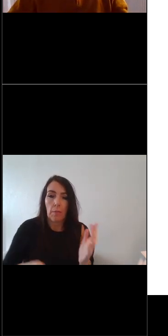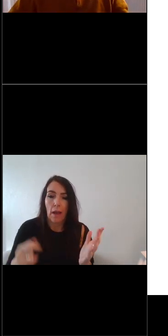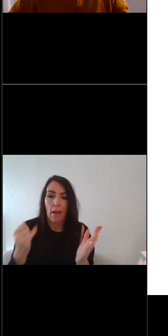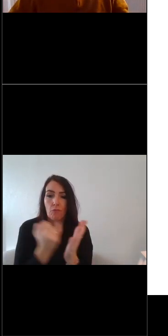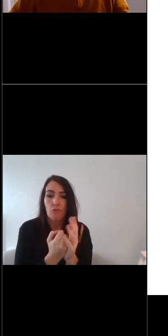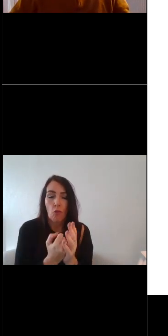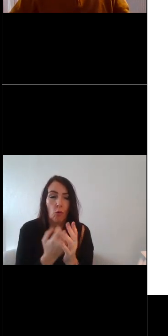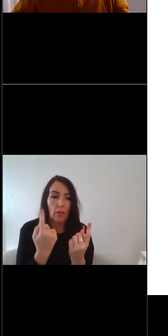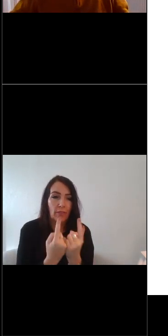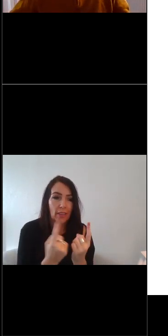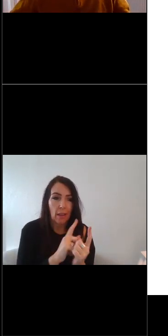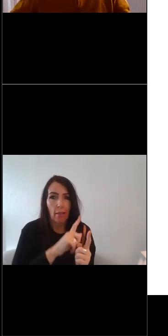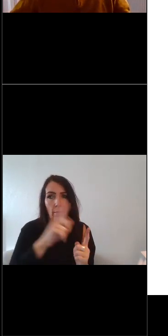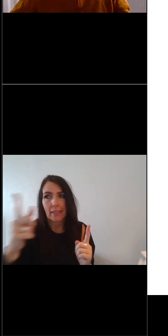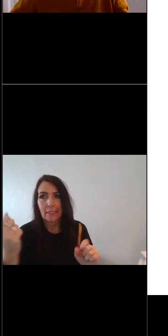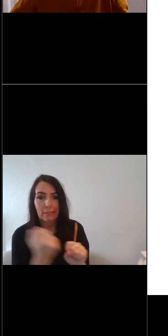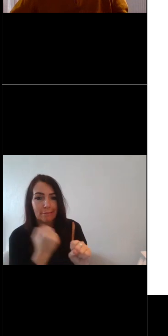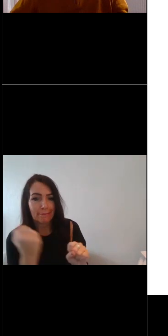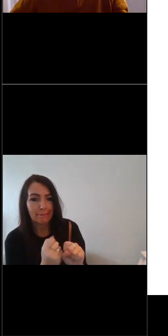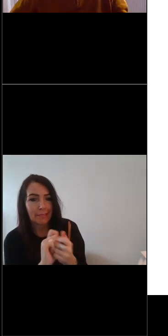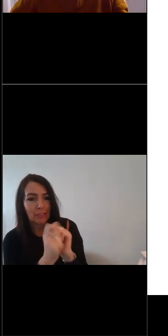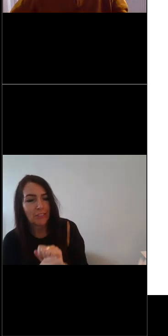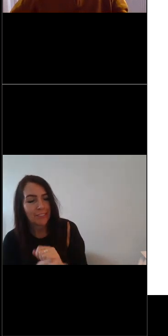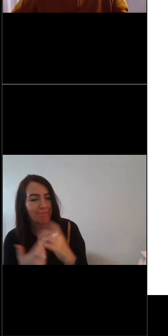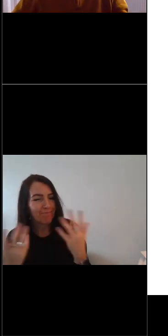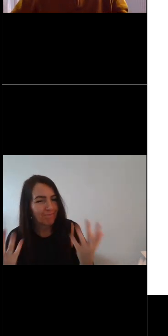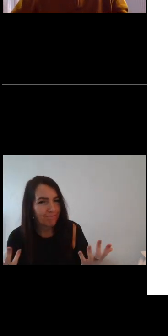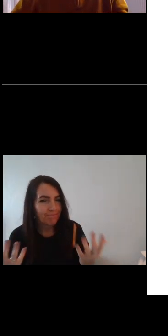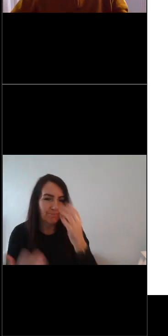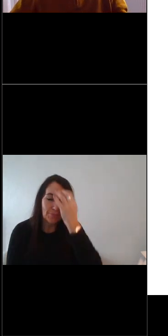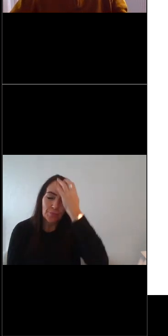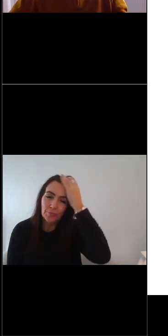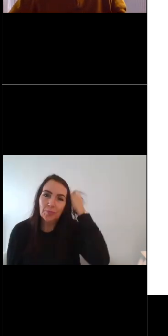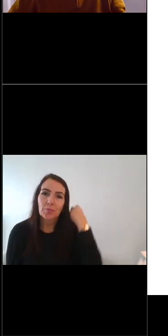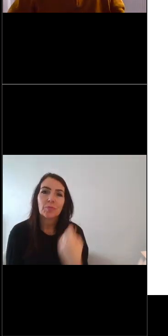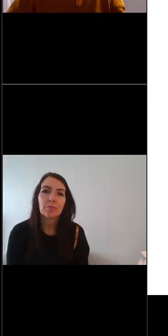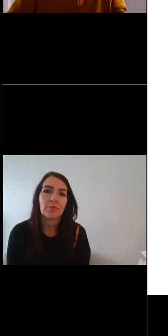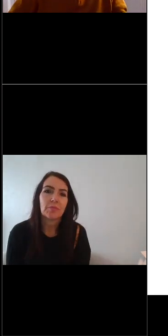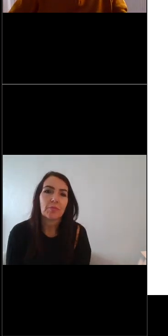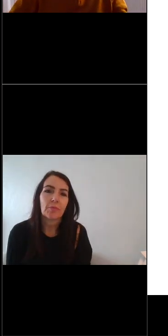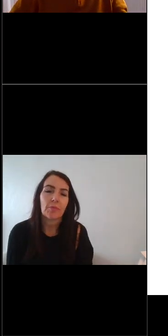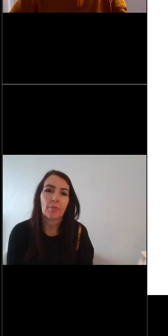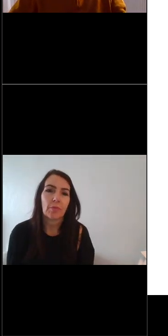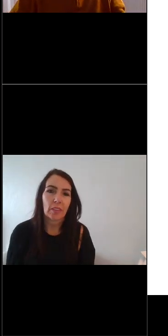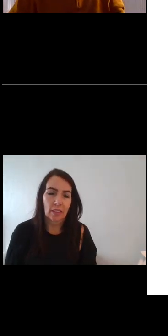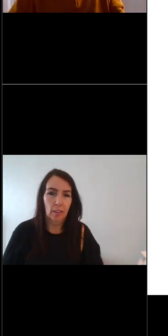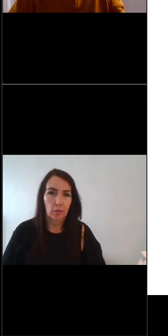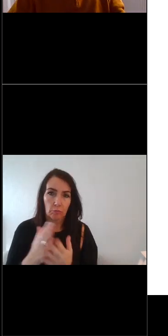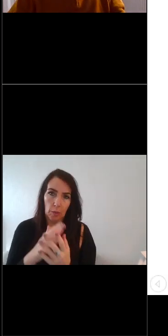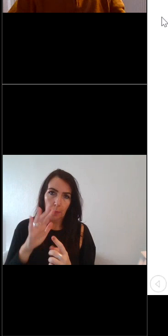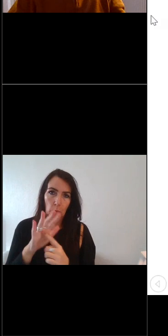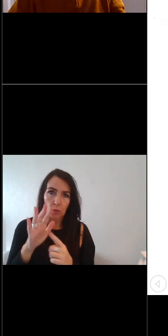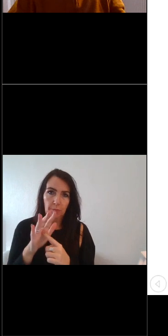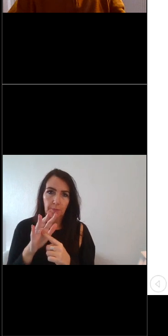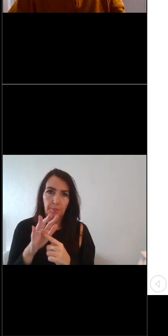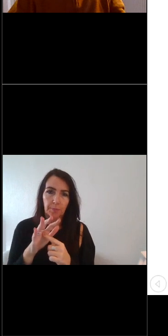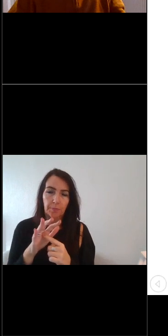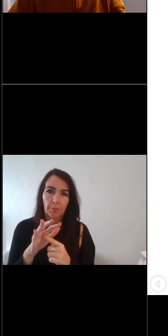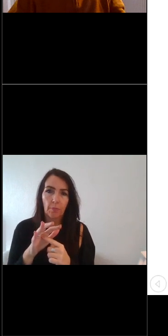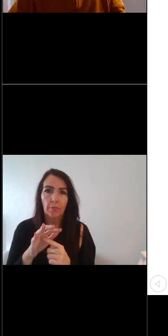have it ripped out later, or it may prevent your grid connection from being able to do all you need to do. So it's really important to ask for help and get that